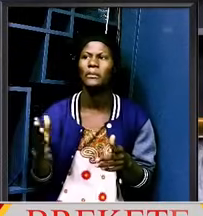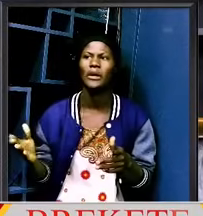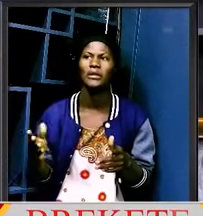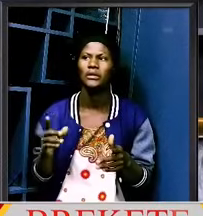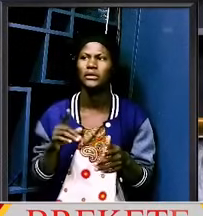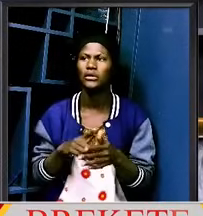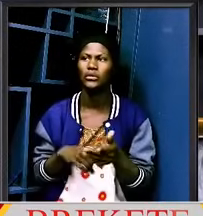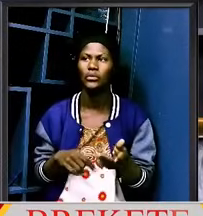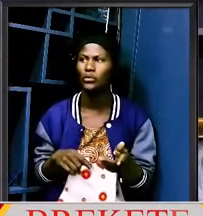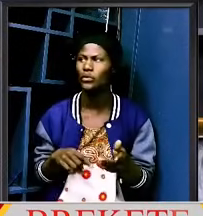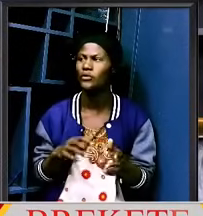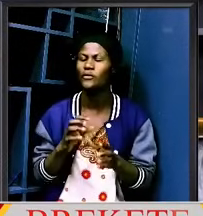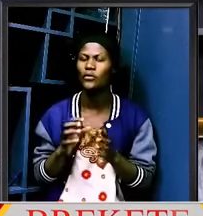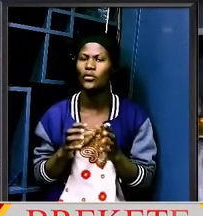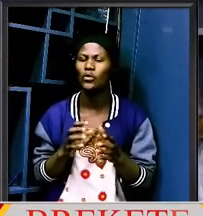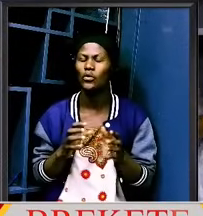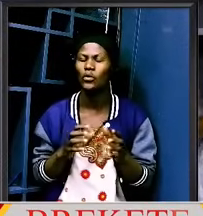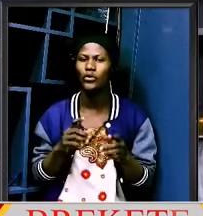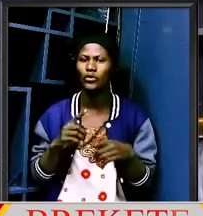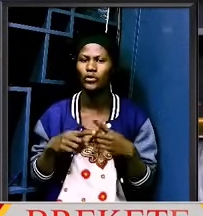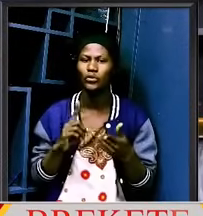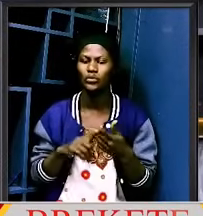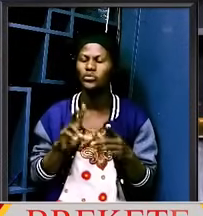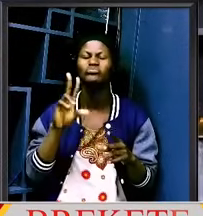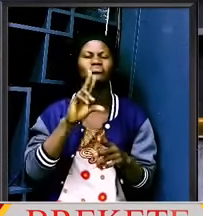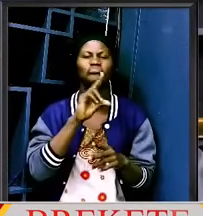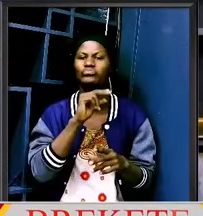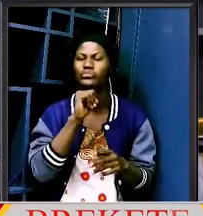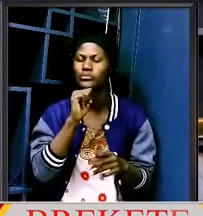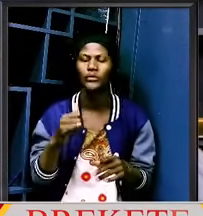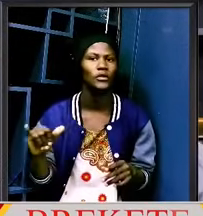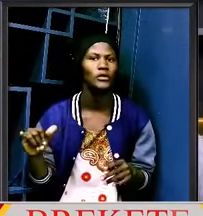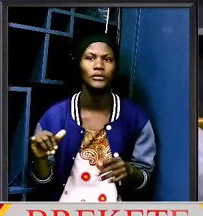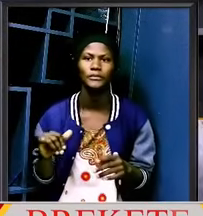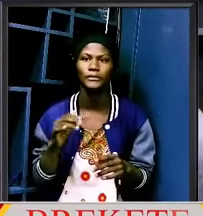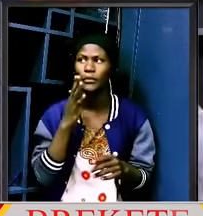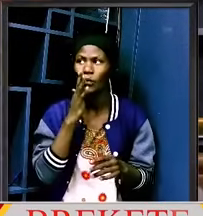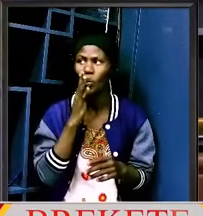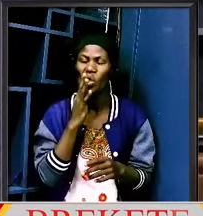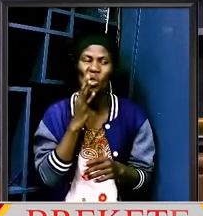court they went, nothing. So they can do whatever they want to do.